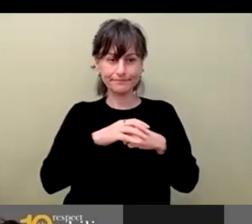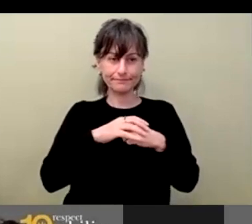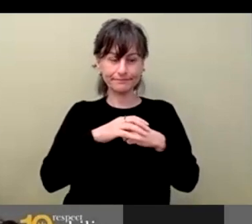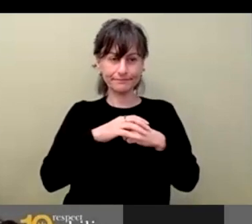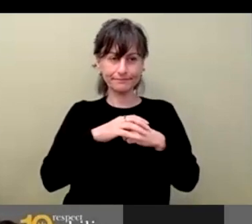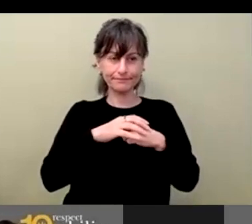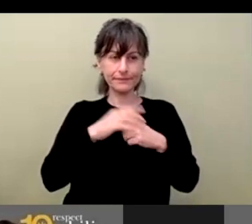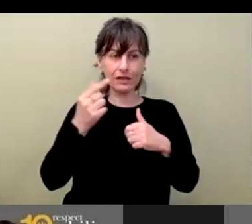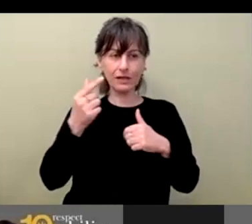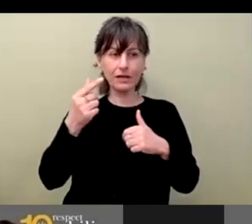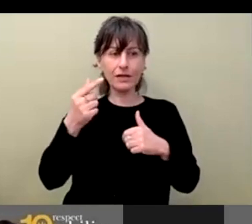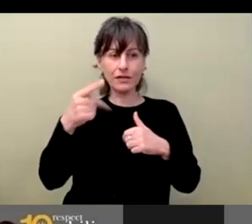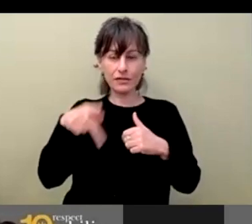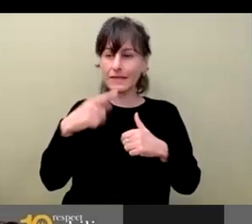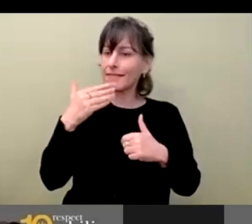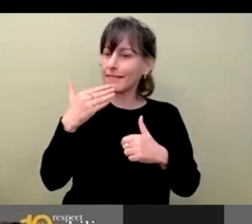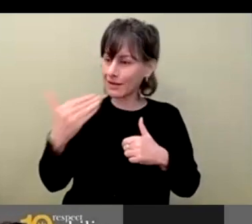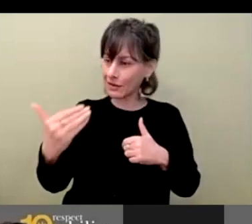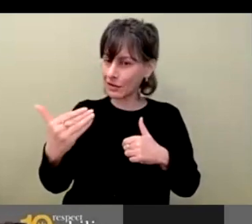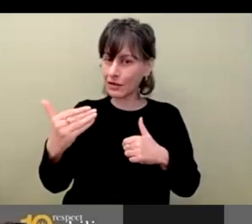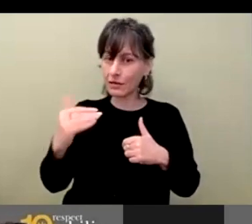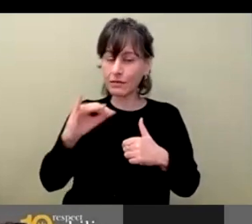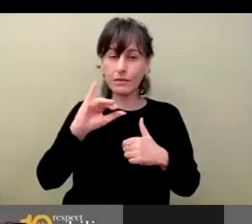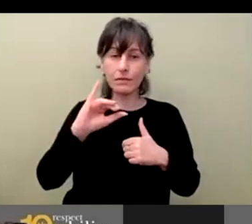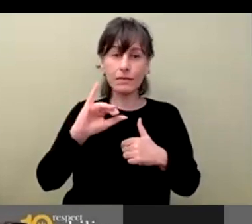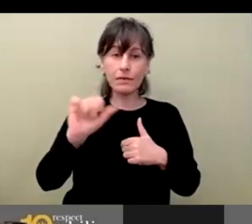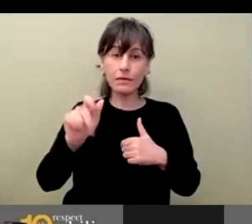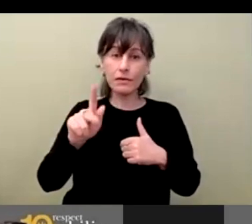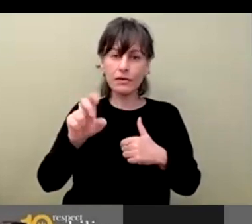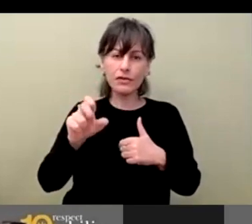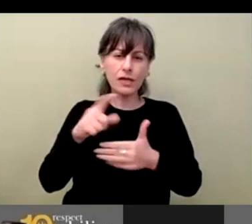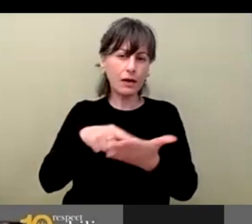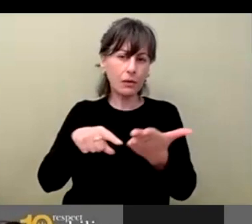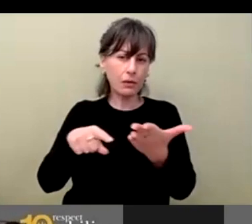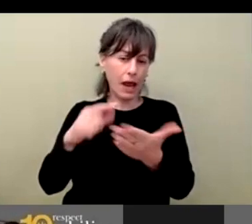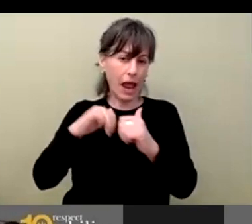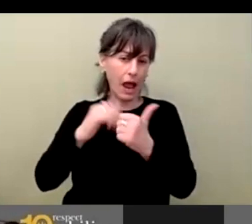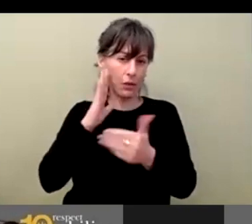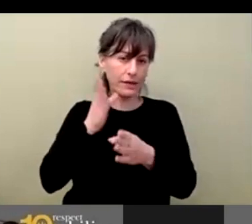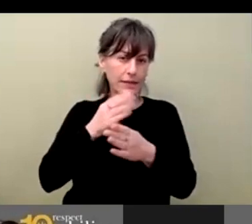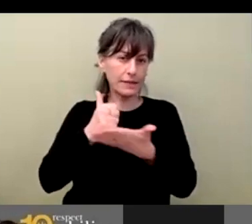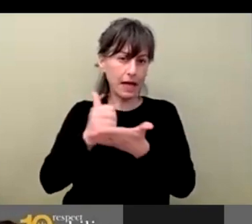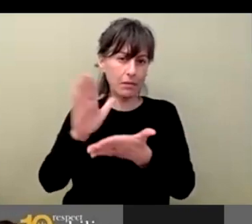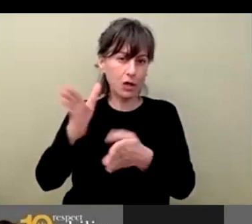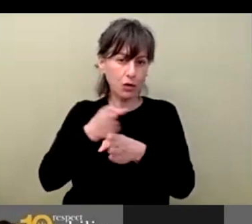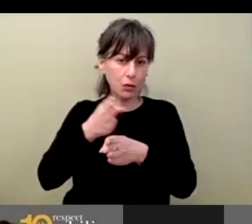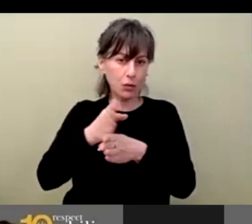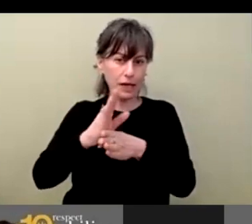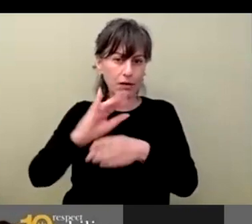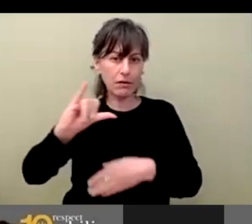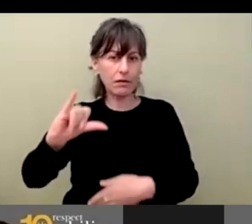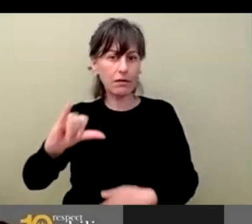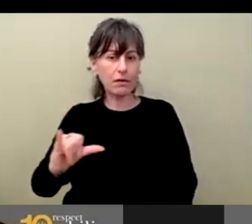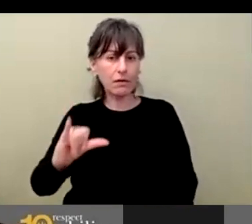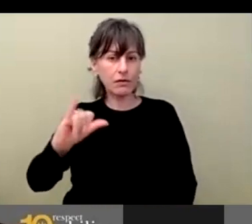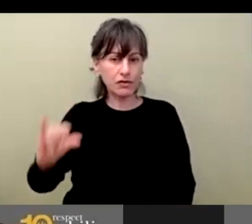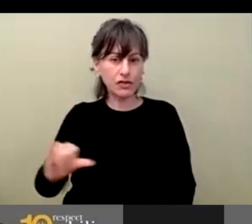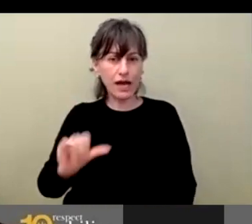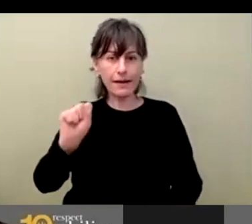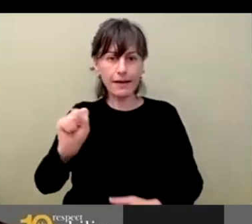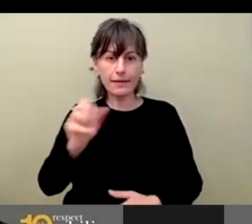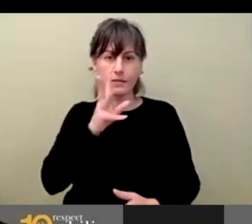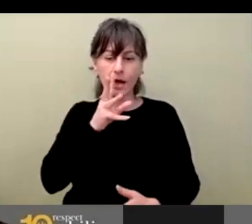Thank you for that, Grace. Jake, how about you? How do you feel like it's going to help your career? Yeah, so I feel like